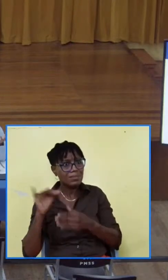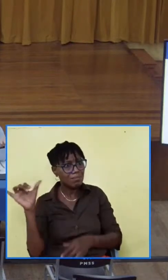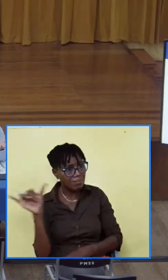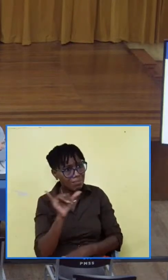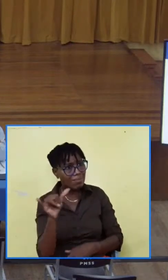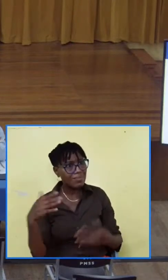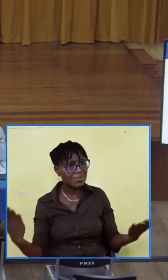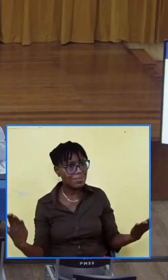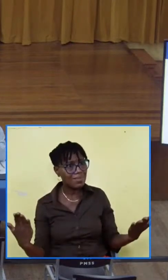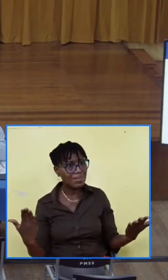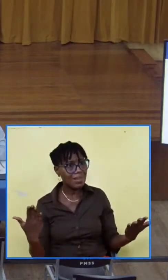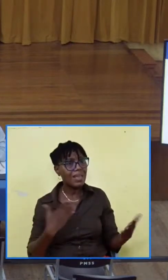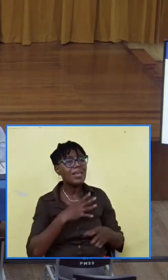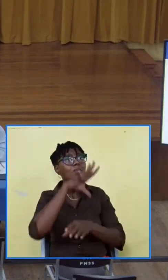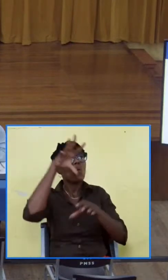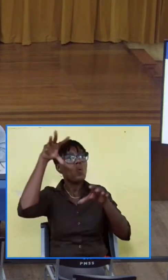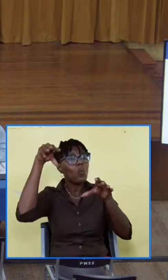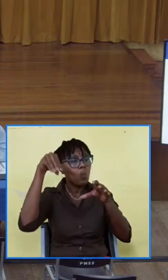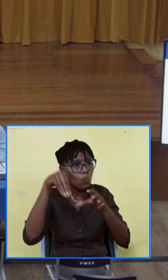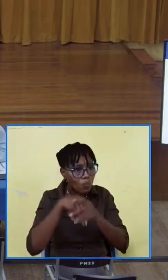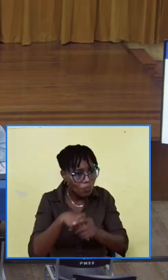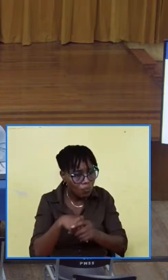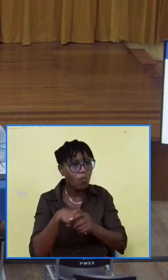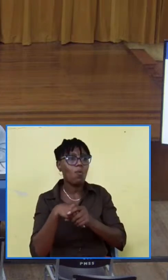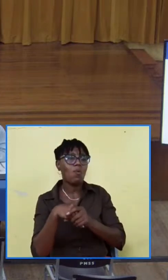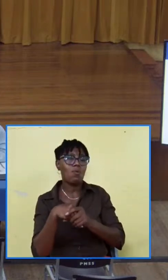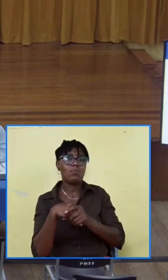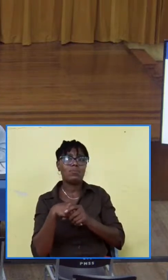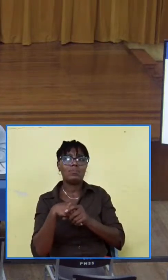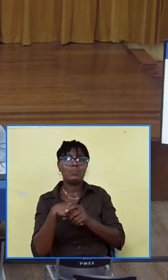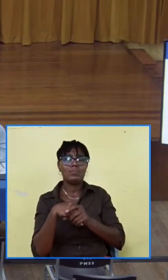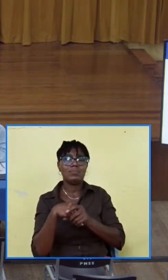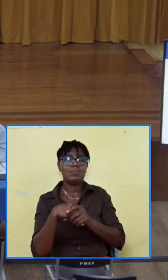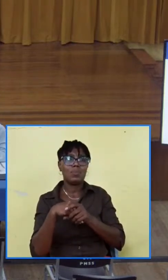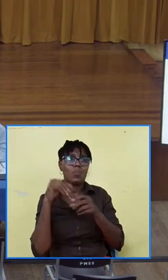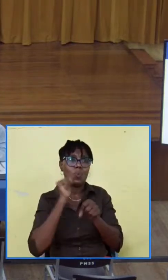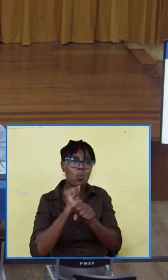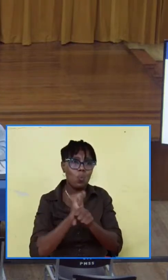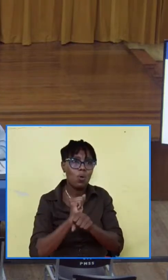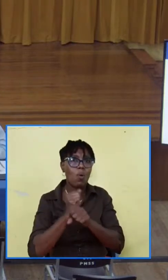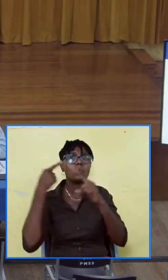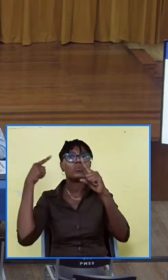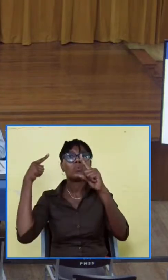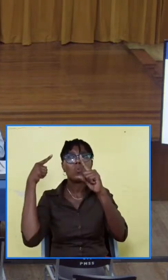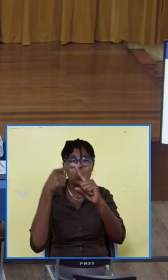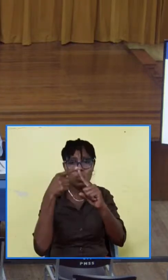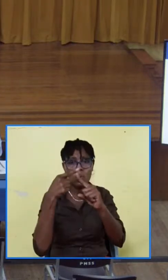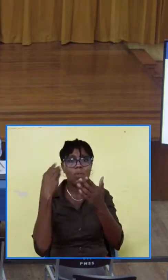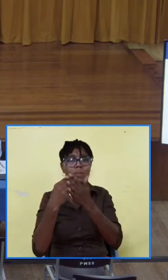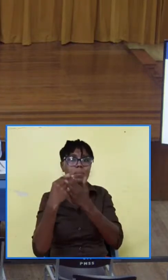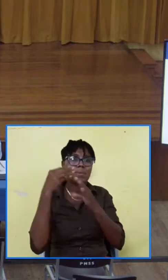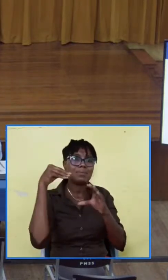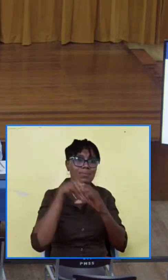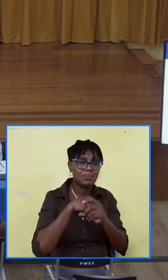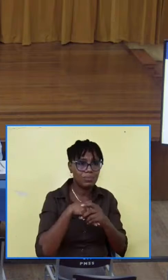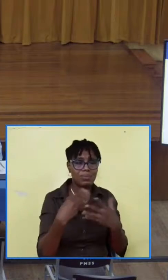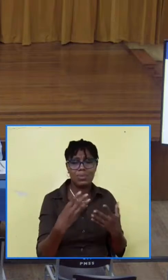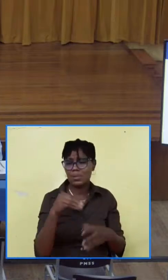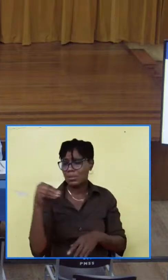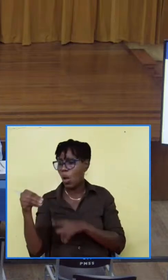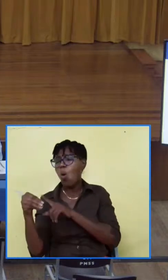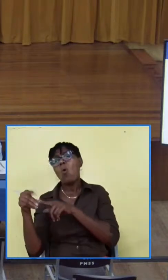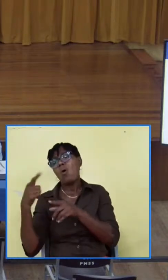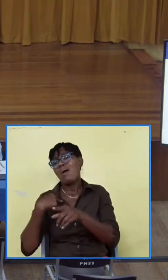the framework of the investment. I said once the other boxes are ticked, you don't really take something and say, well, this is a